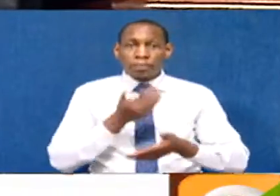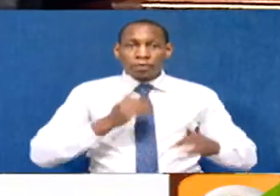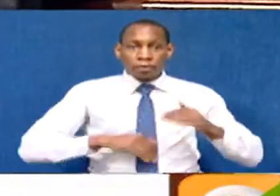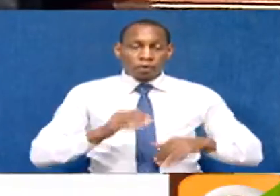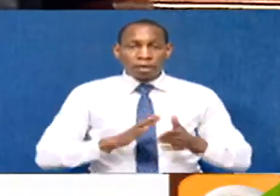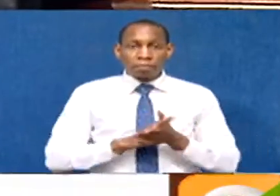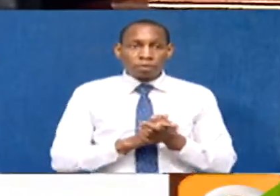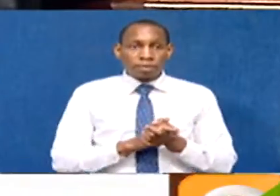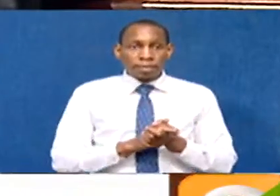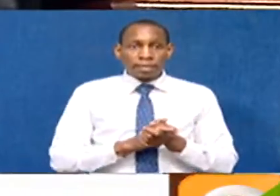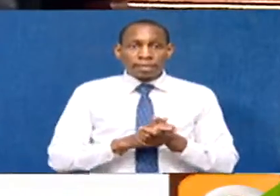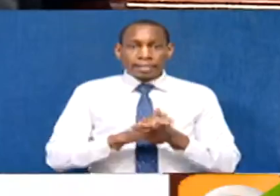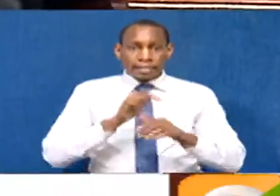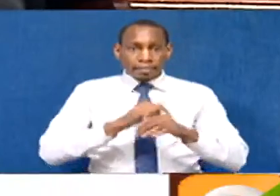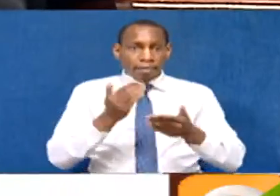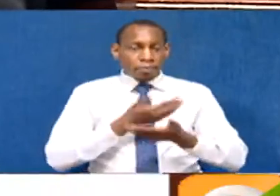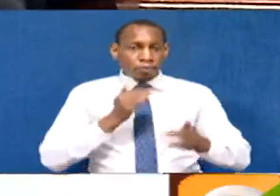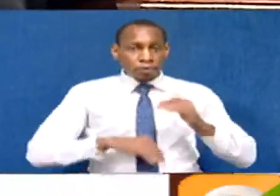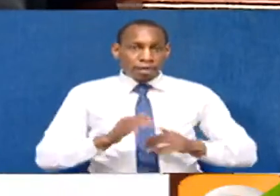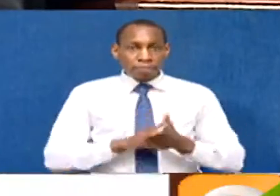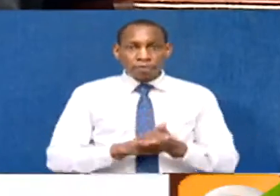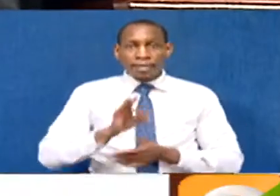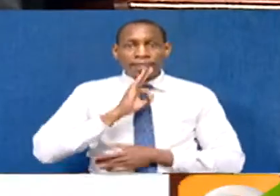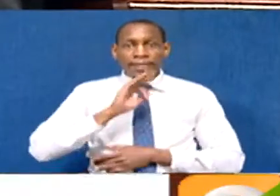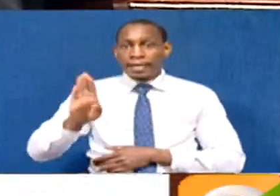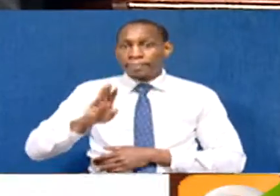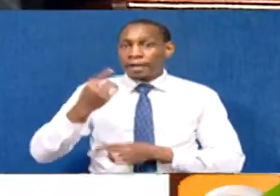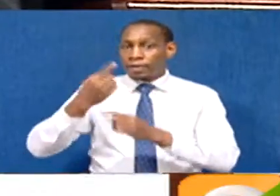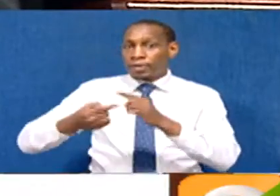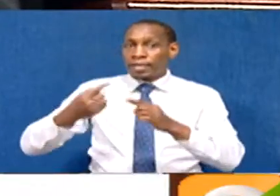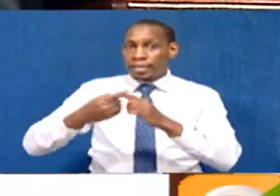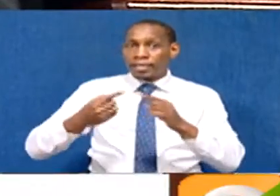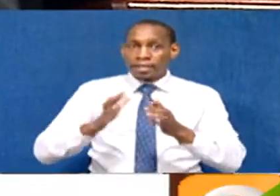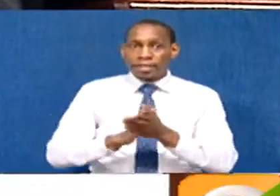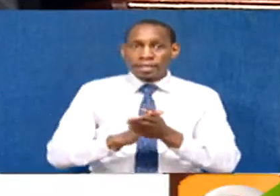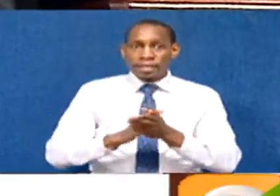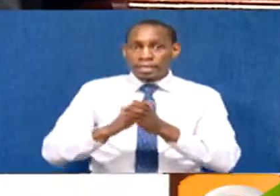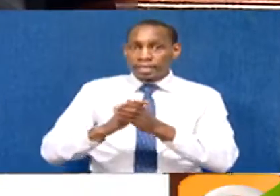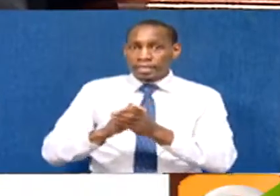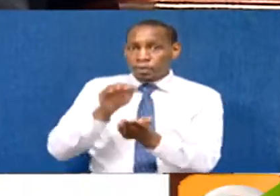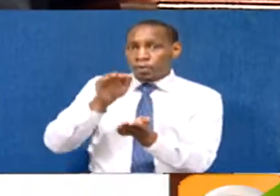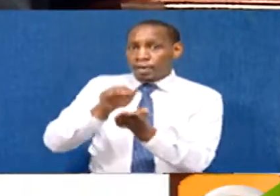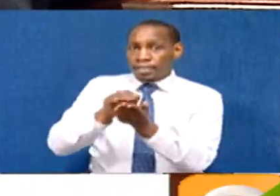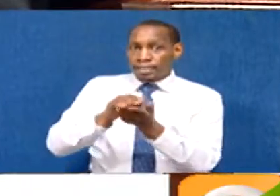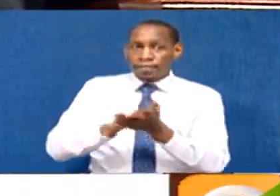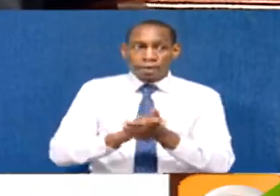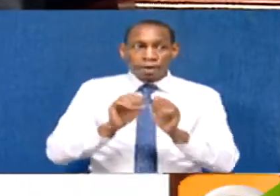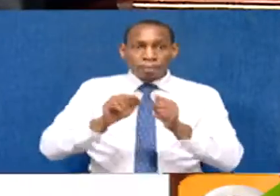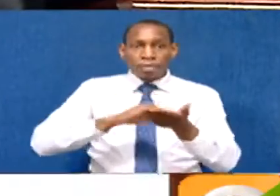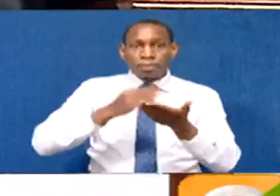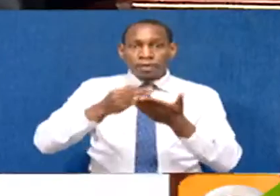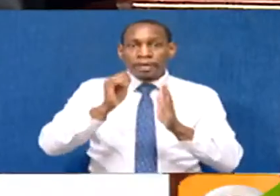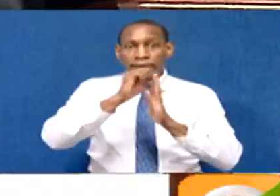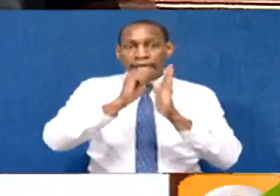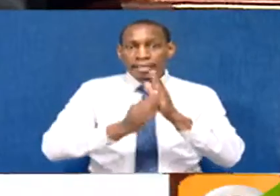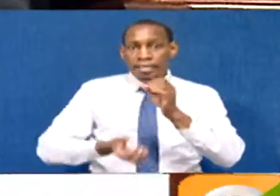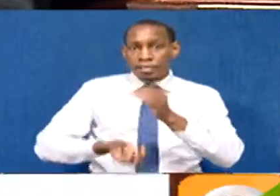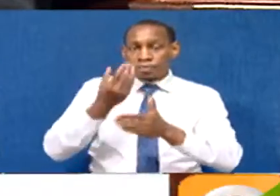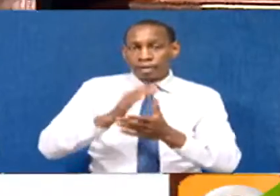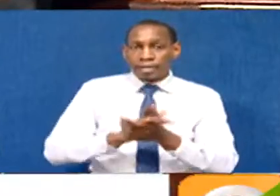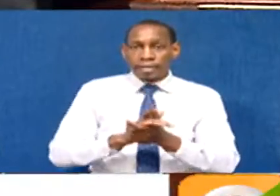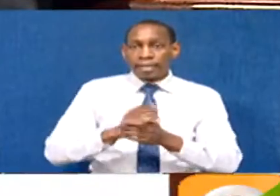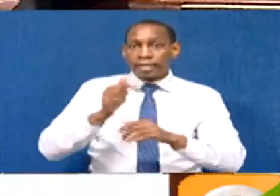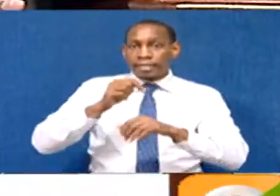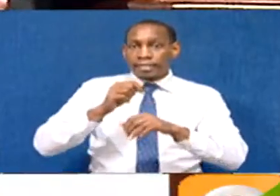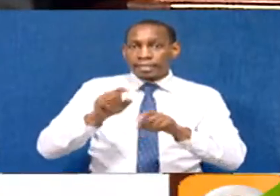corruption, firmly. If we do, 300 billion a year will be saved. Surely, can't you find the agendas we've said? And if